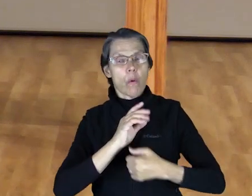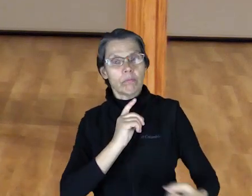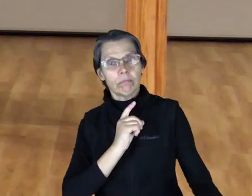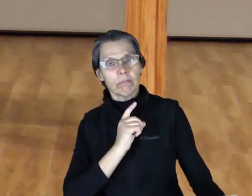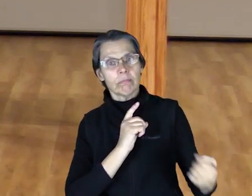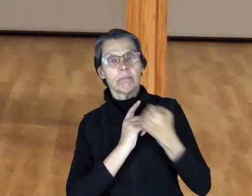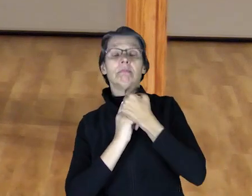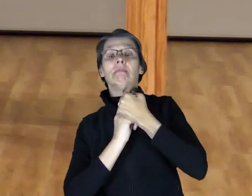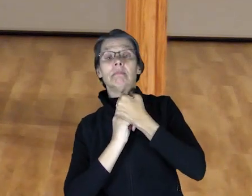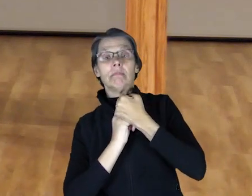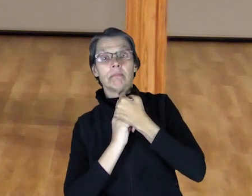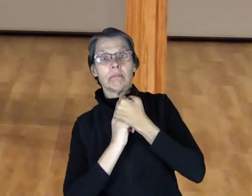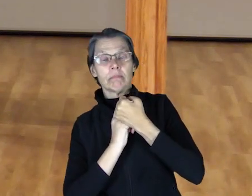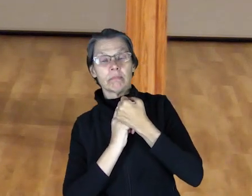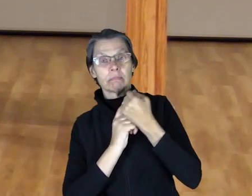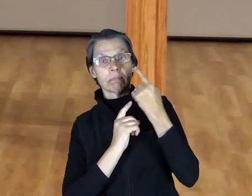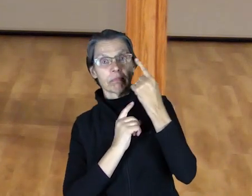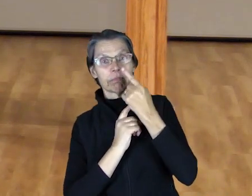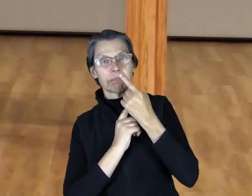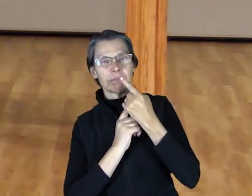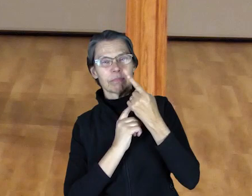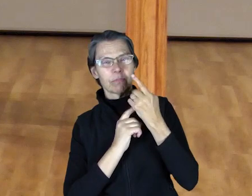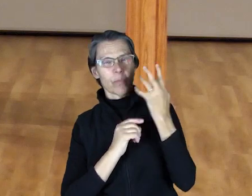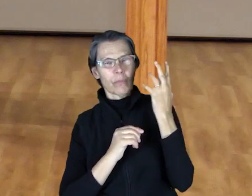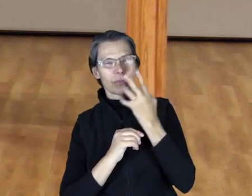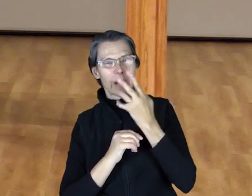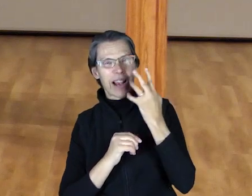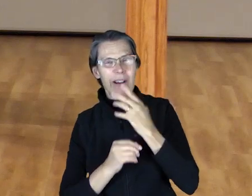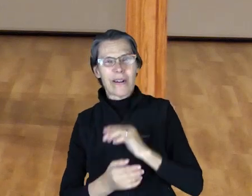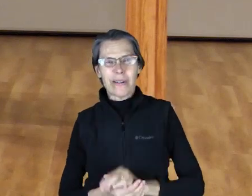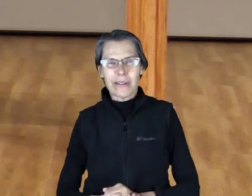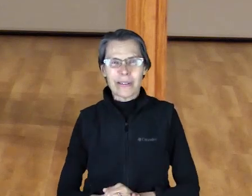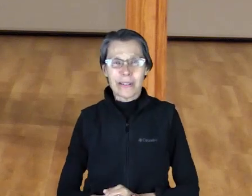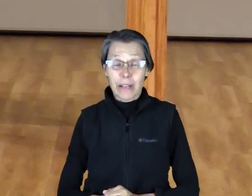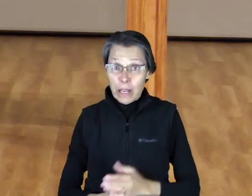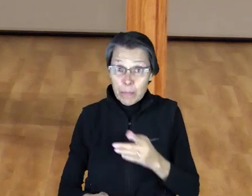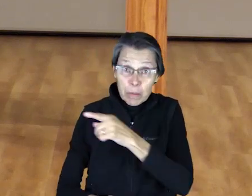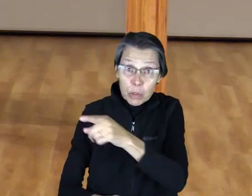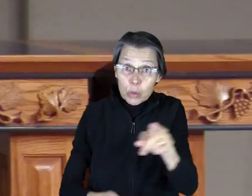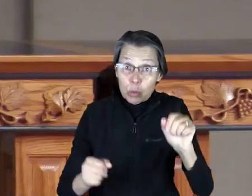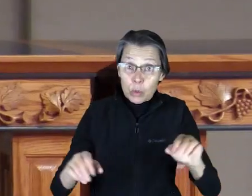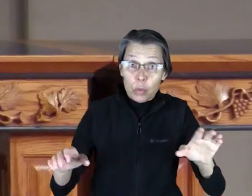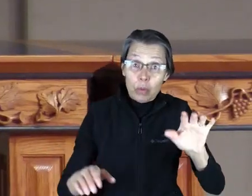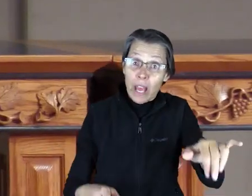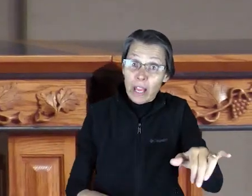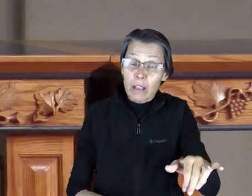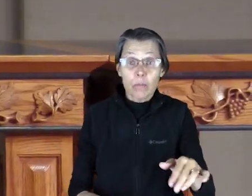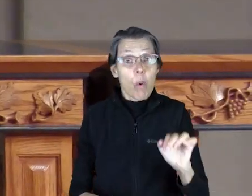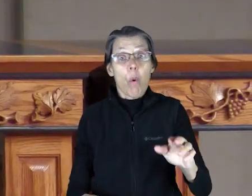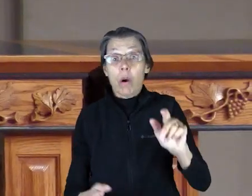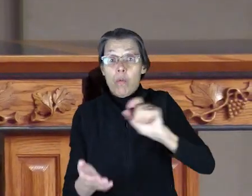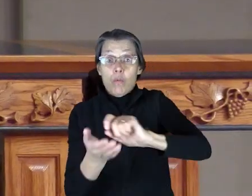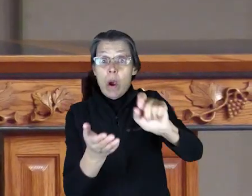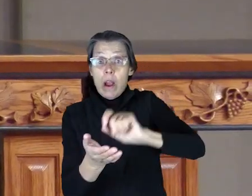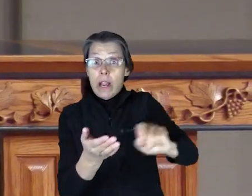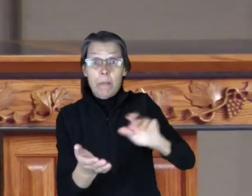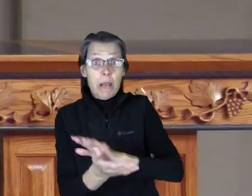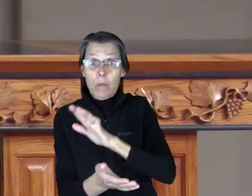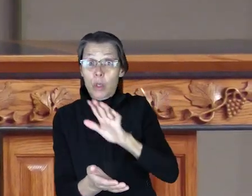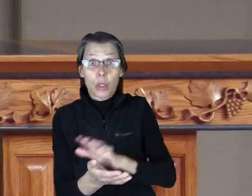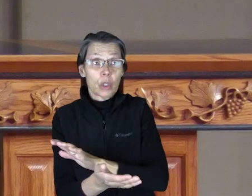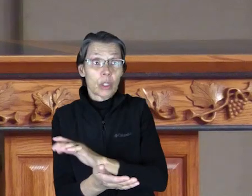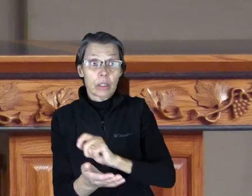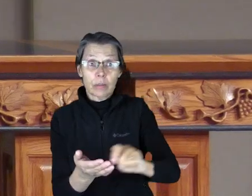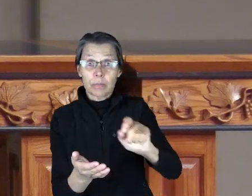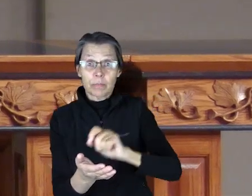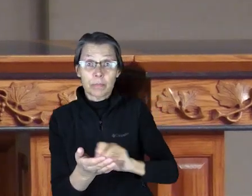Because I remember it like it was yesterday. Maybe you can do that. Or maybe you need to do it more physically. Maybe you